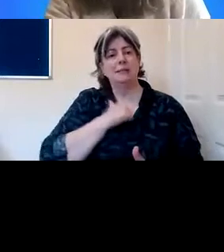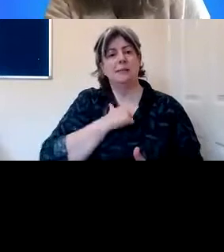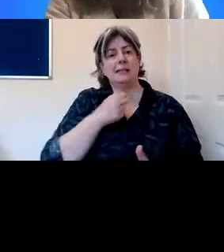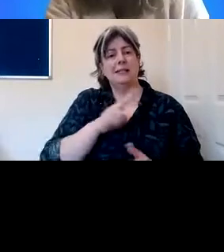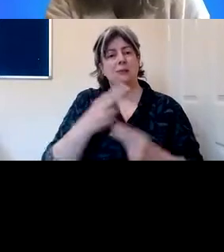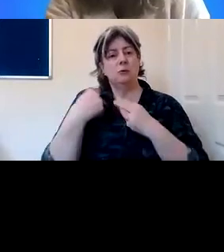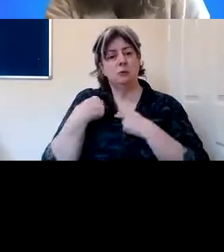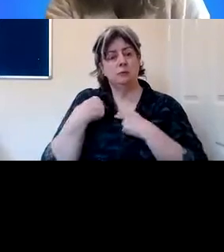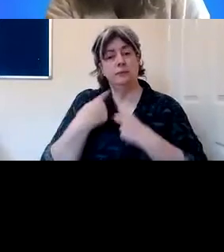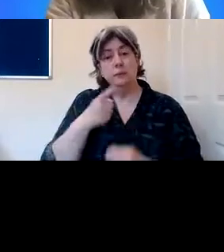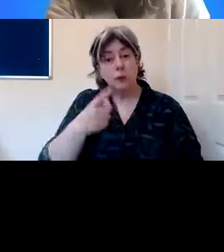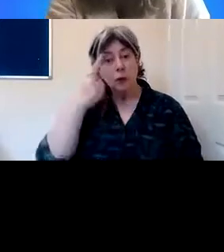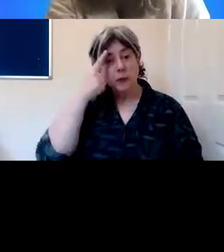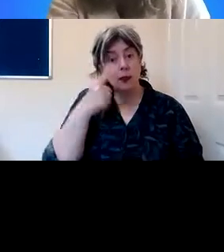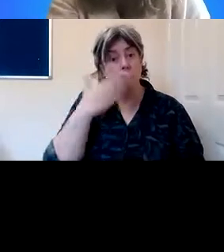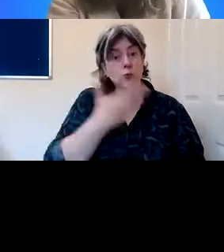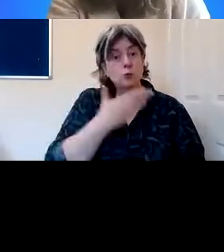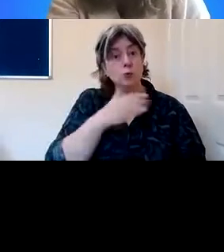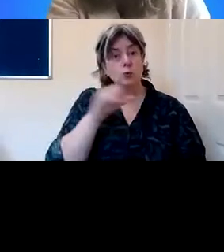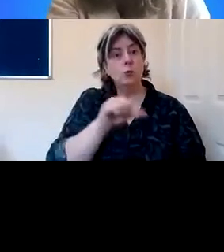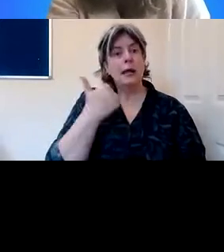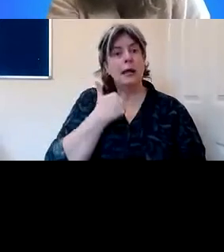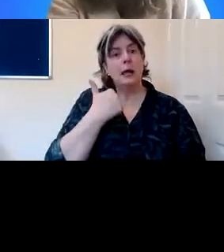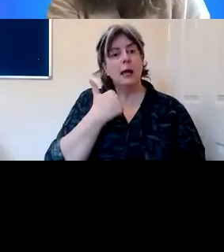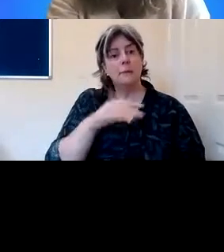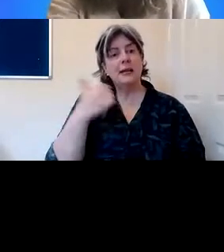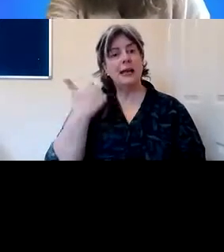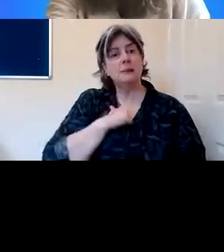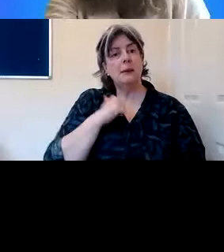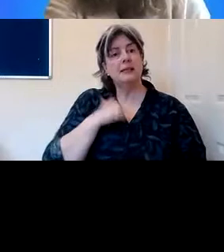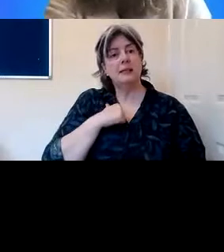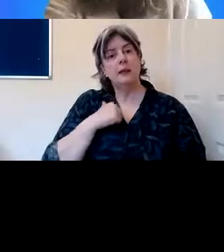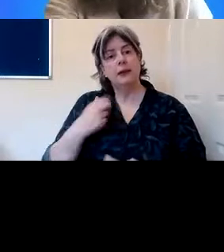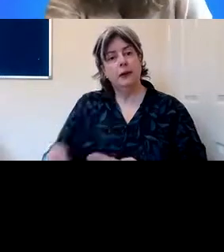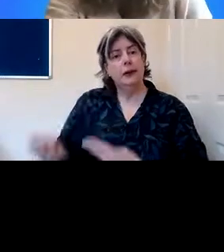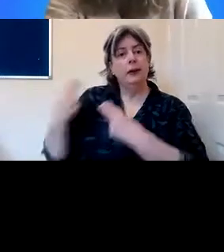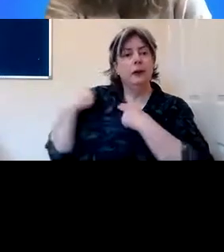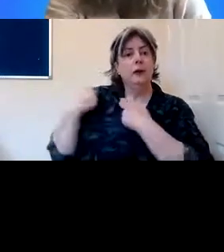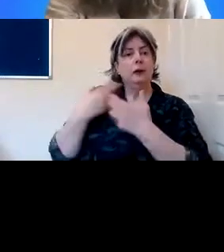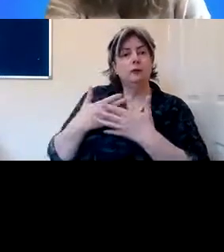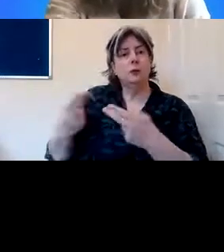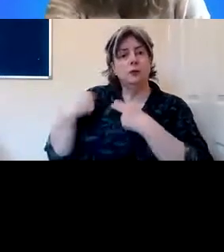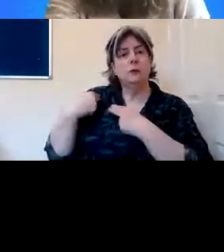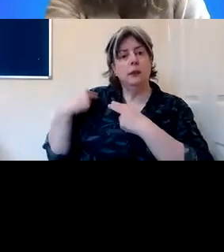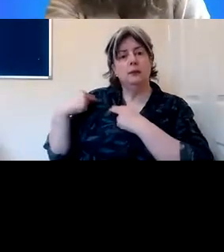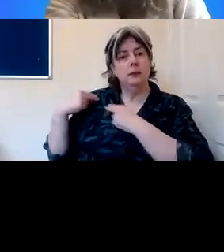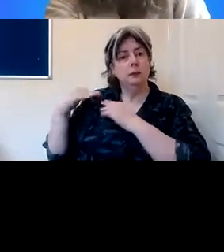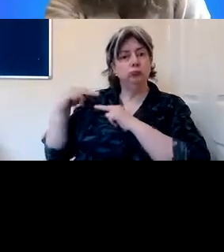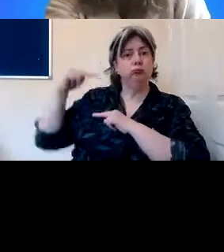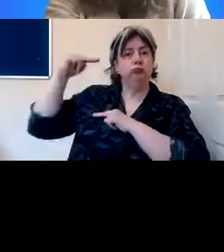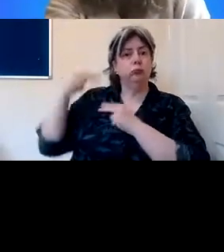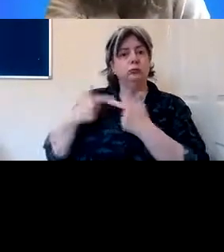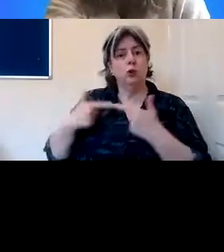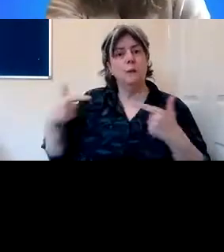that schools are being expected to take on too many responsibilities from other agencies such as health and social care?